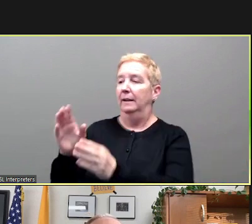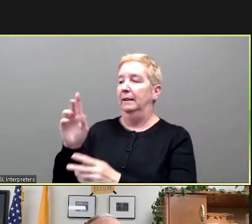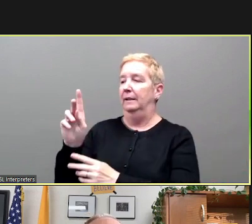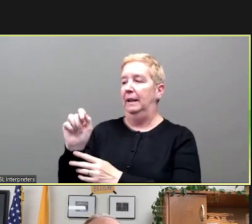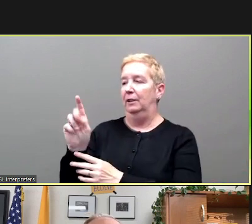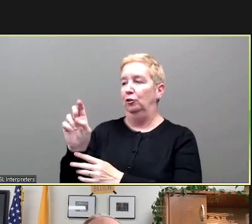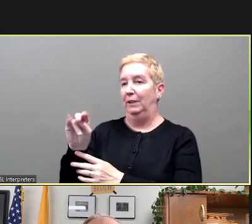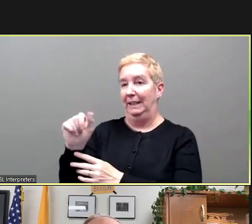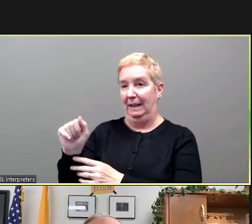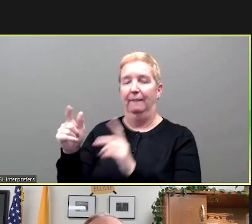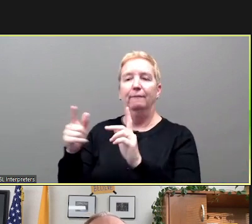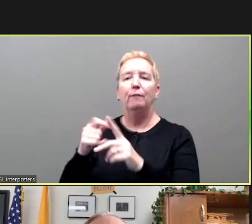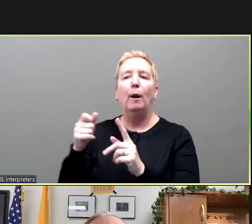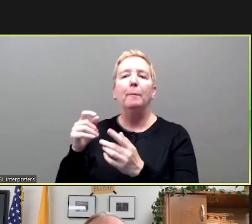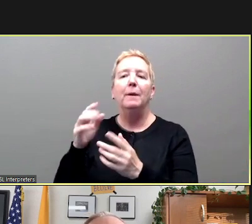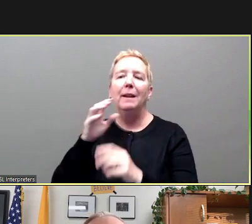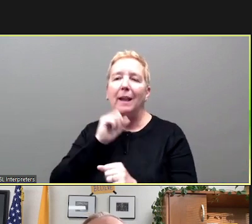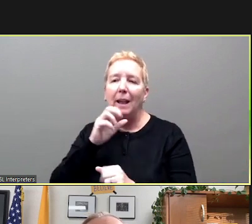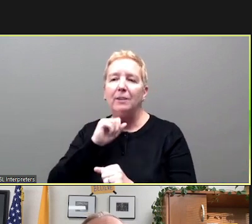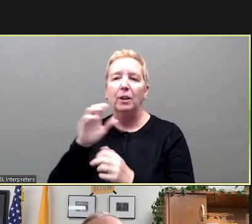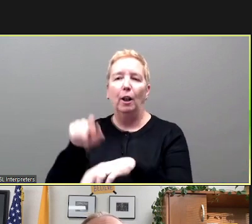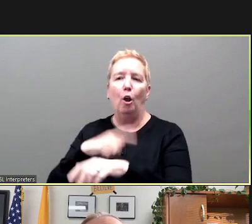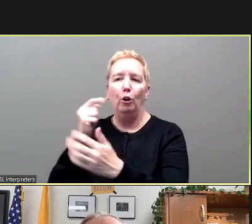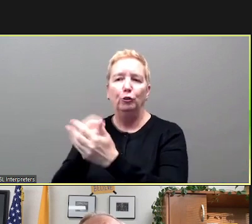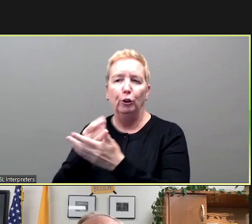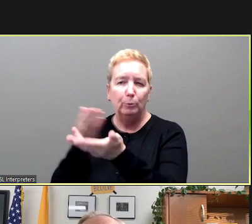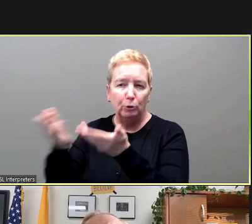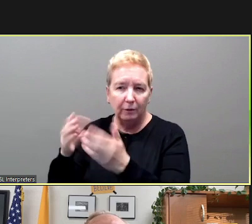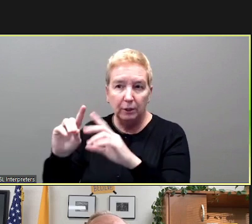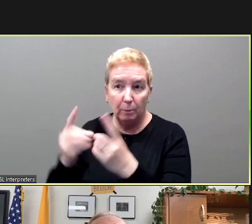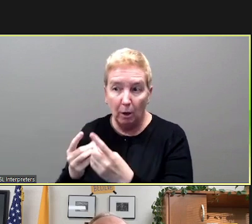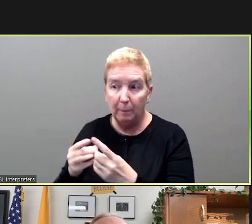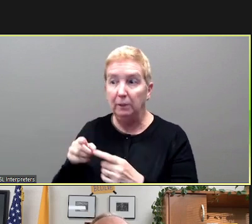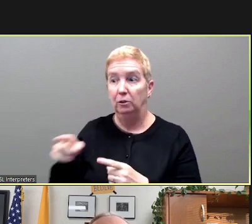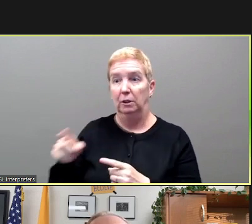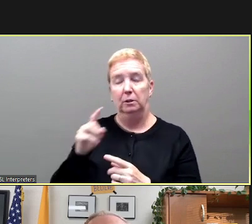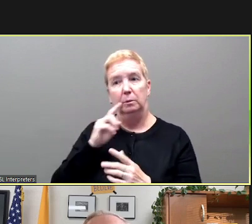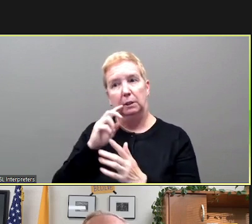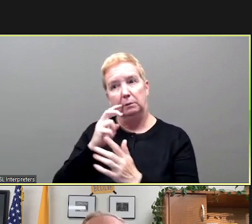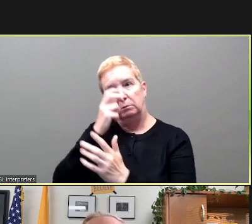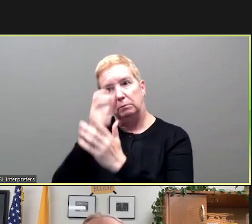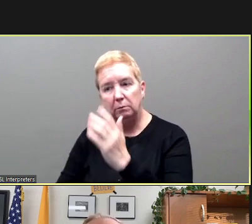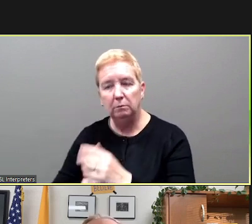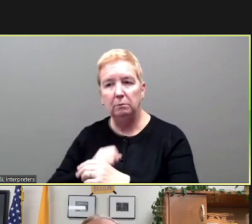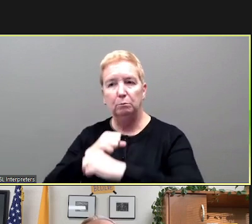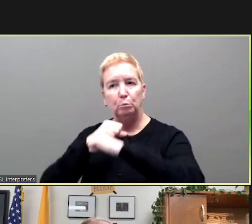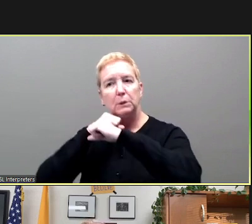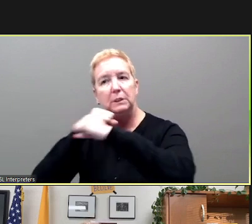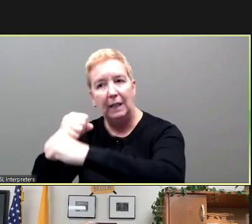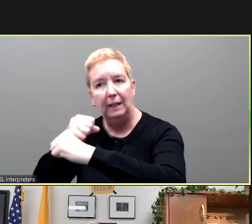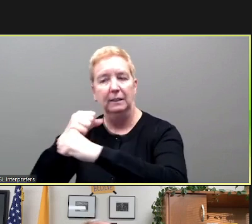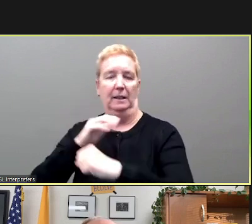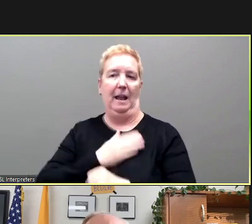and Long-Term Services Department, has been hard at it, protecting our seniors from